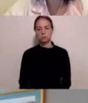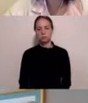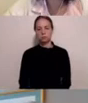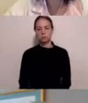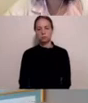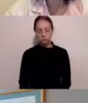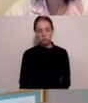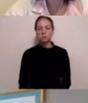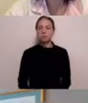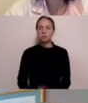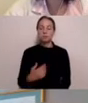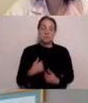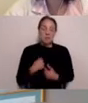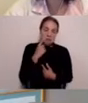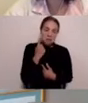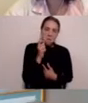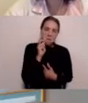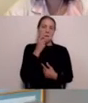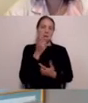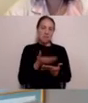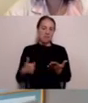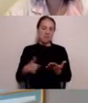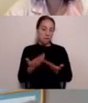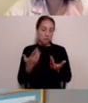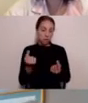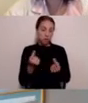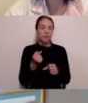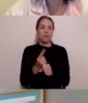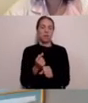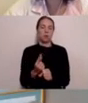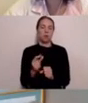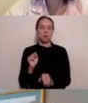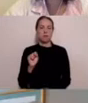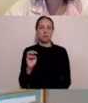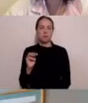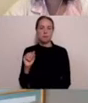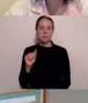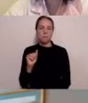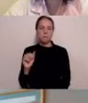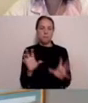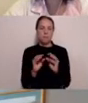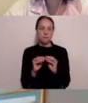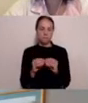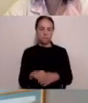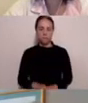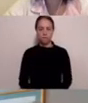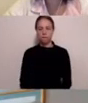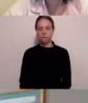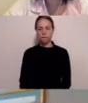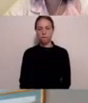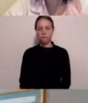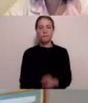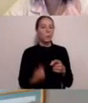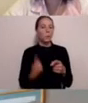the coolest, I think it's one of the coolest things that we offer is an annual SMA conference. This was at one of the